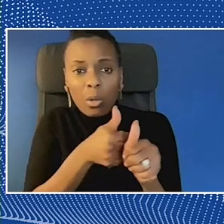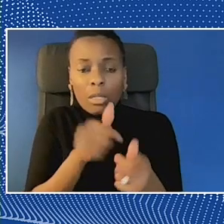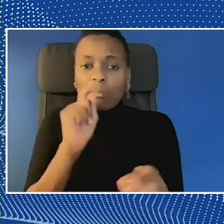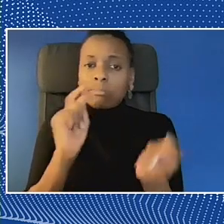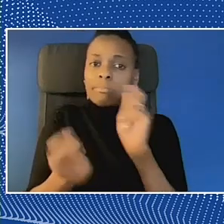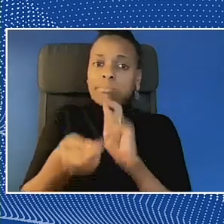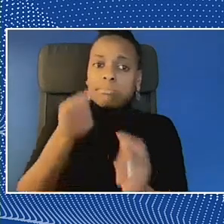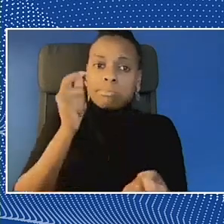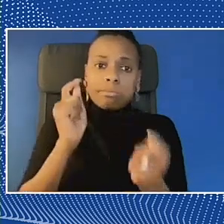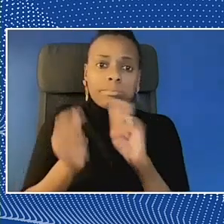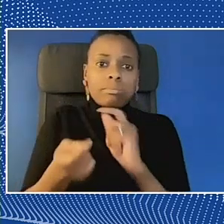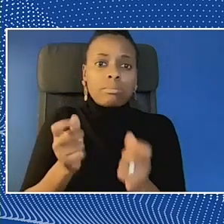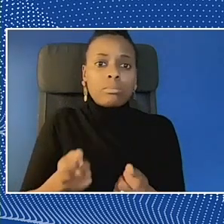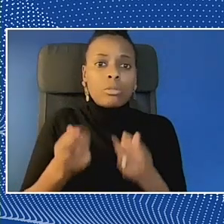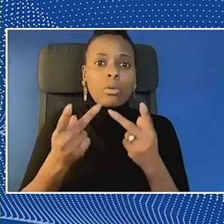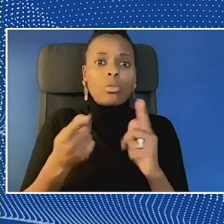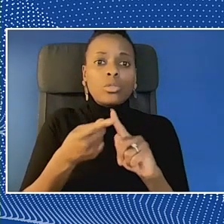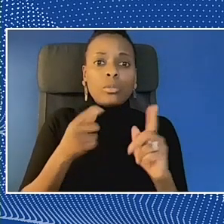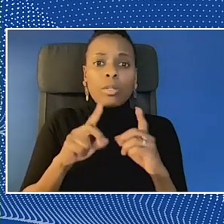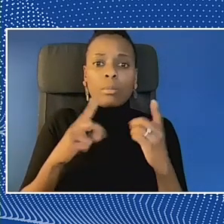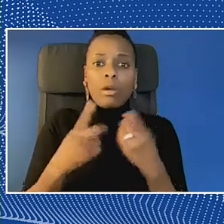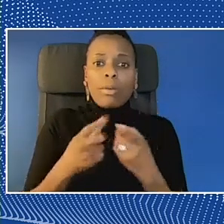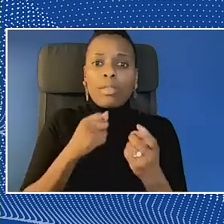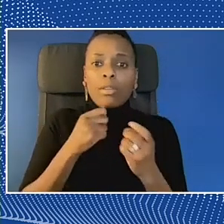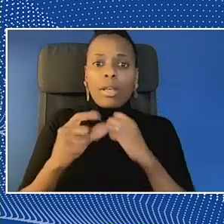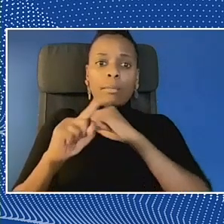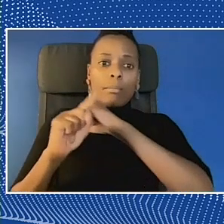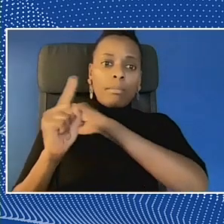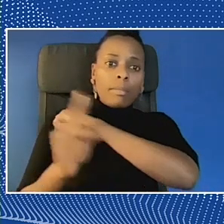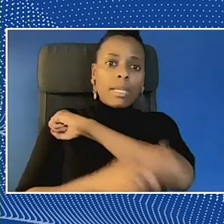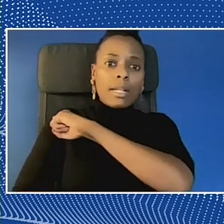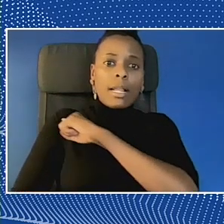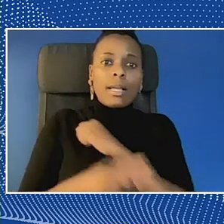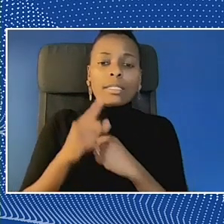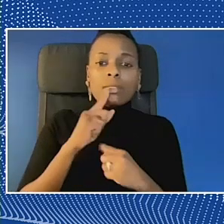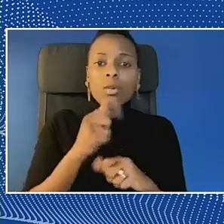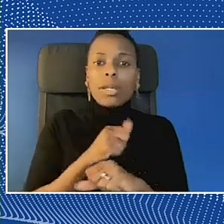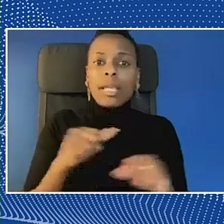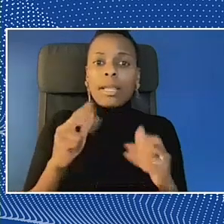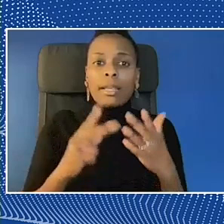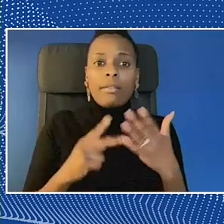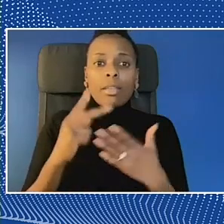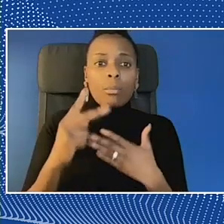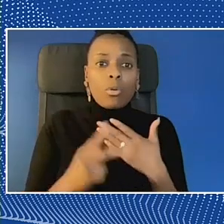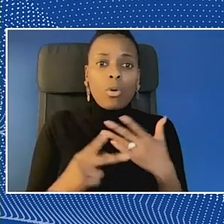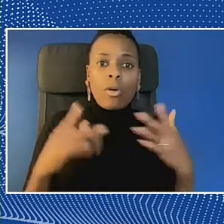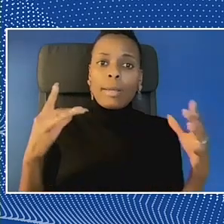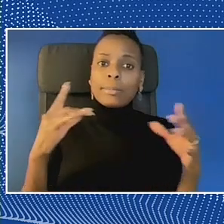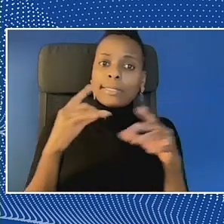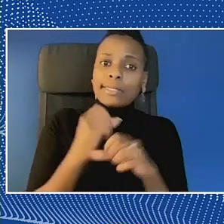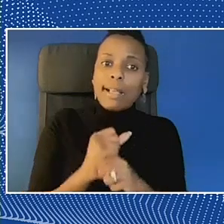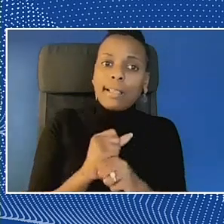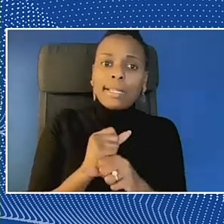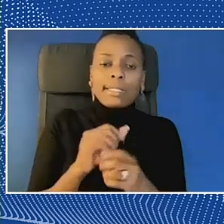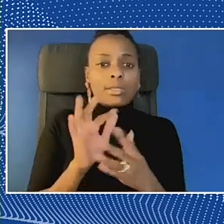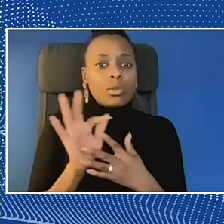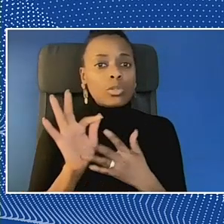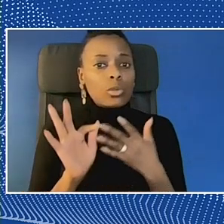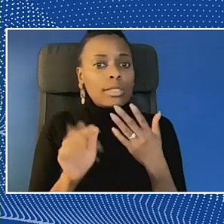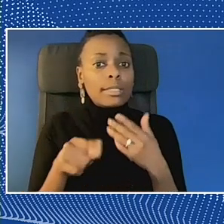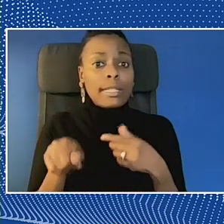proposals coming from the department, that they're not penalized for any of the programs or consolidations or any of the choices that they